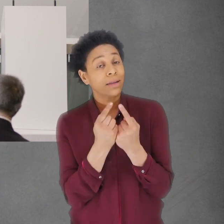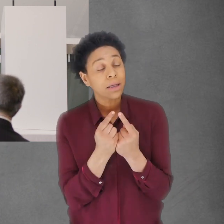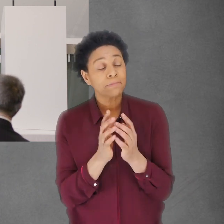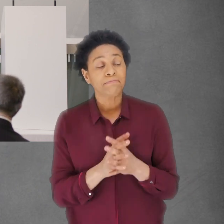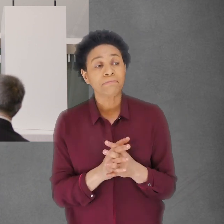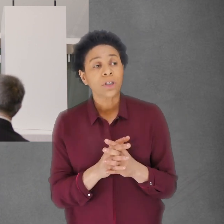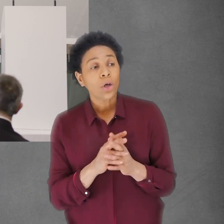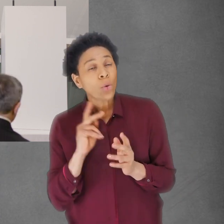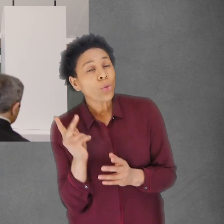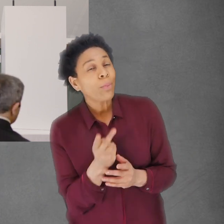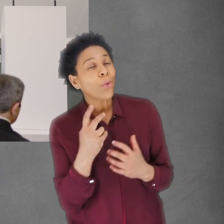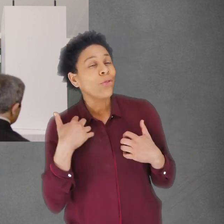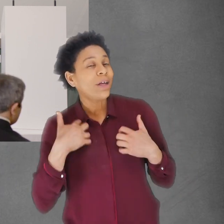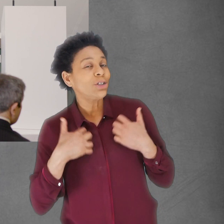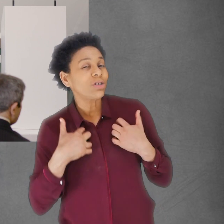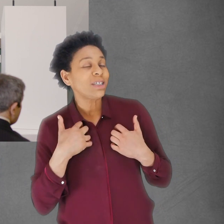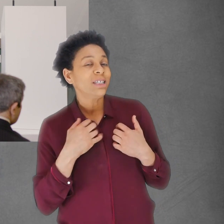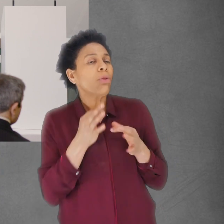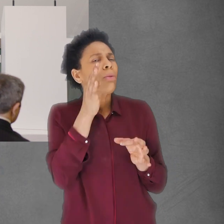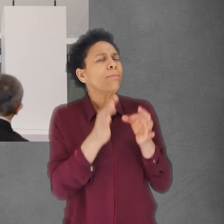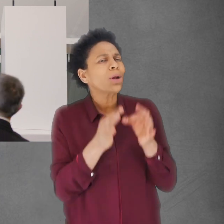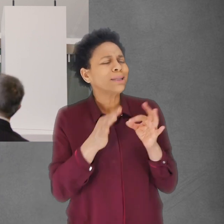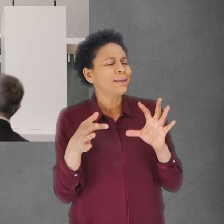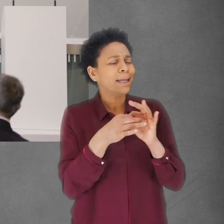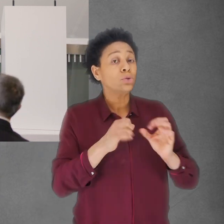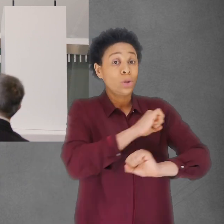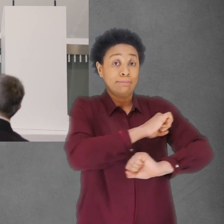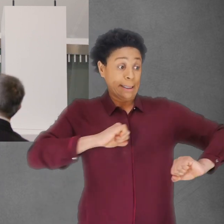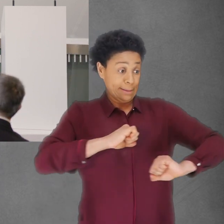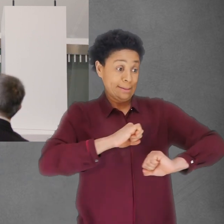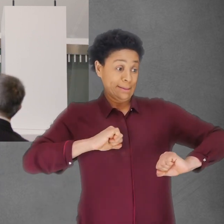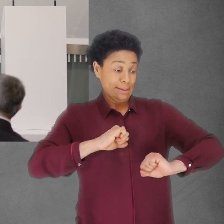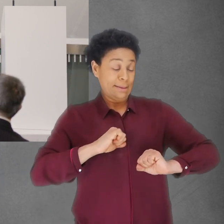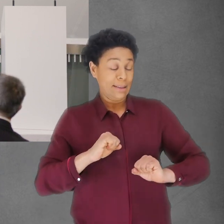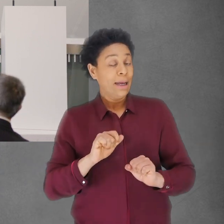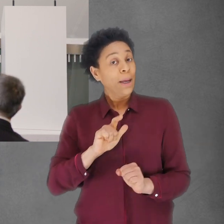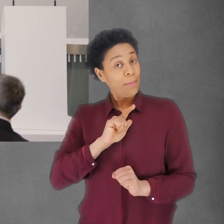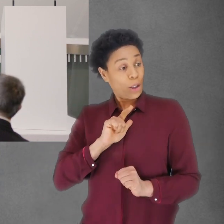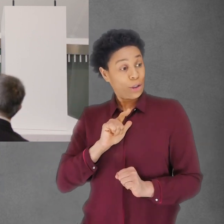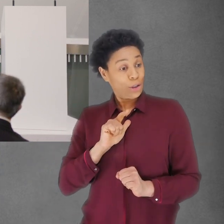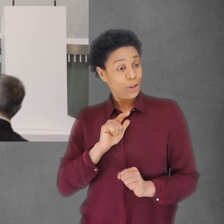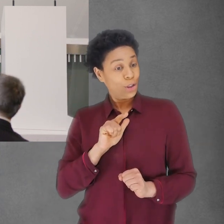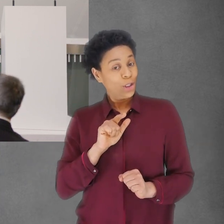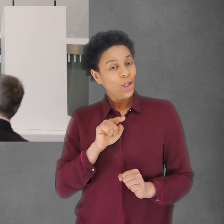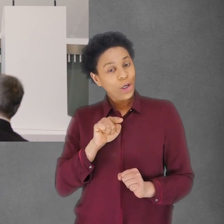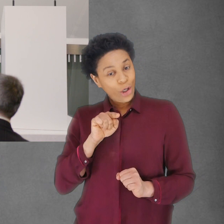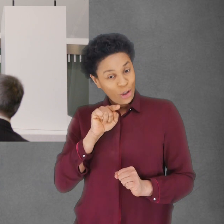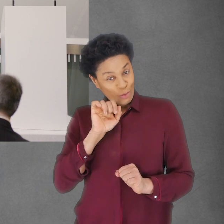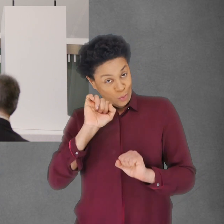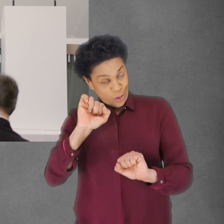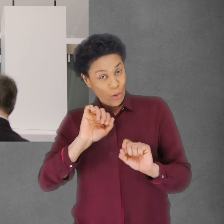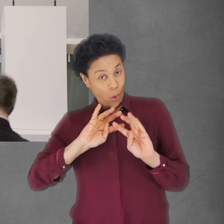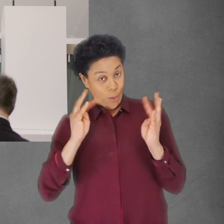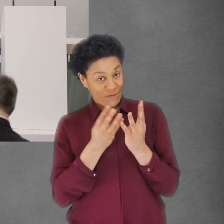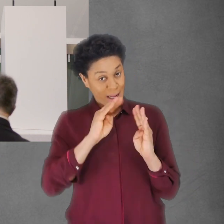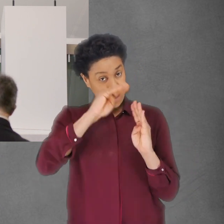Another thing that you both sort of share is the interest in space, sort of politics of space, and space as political.